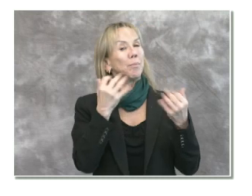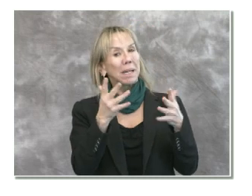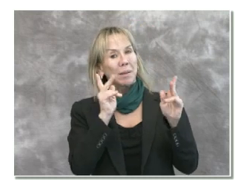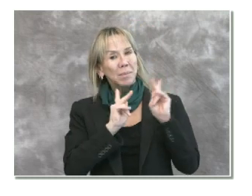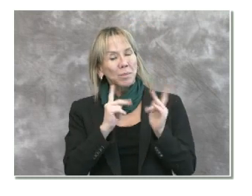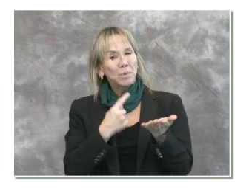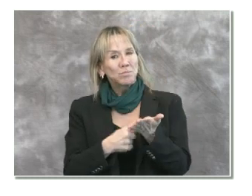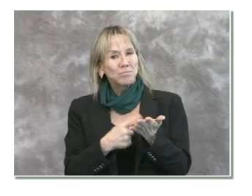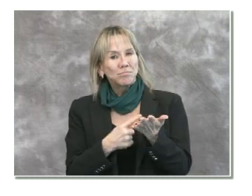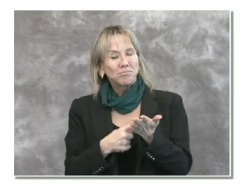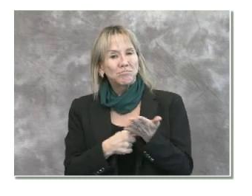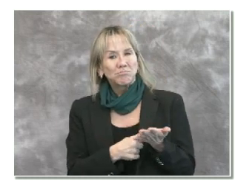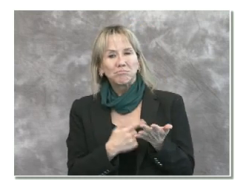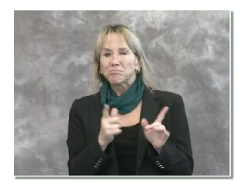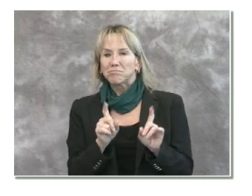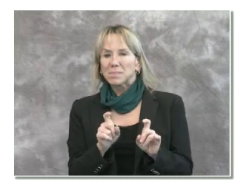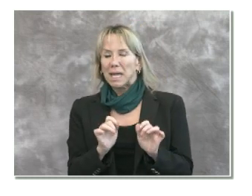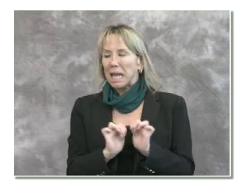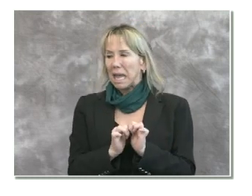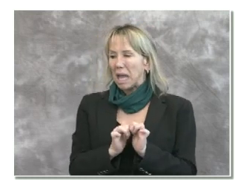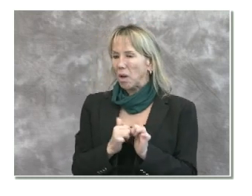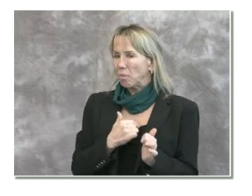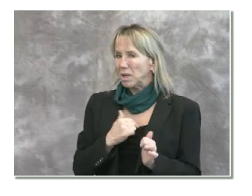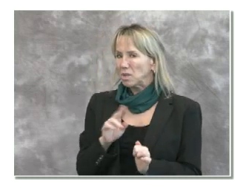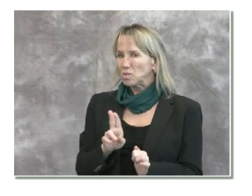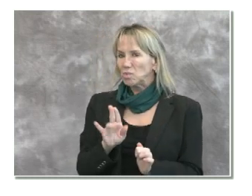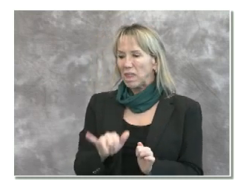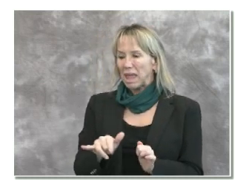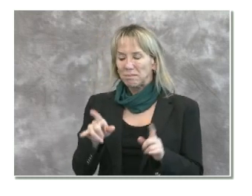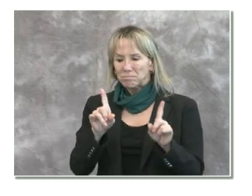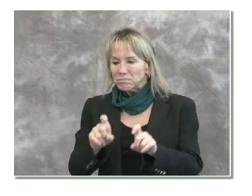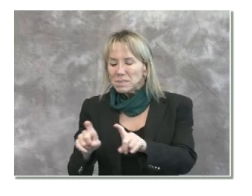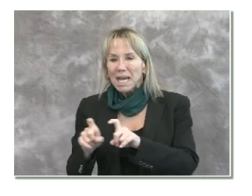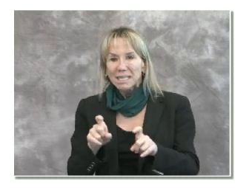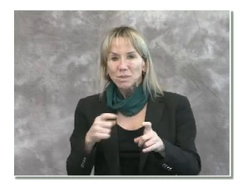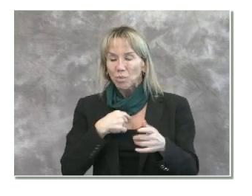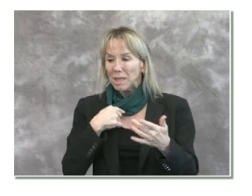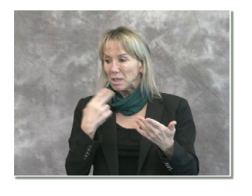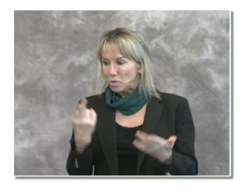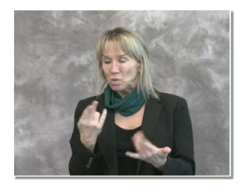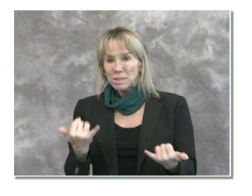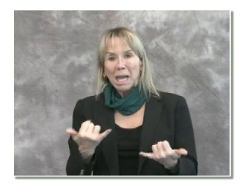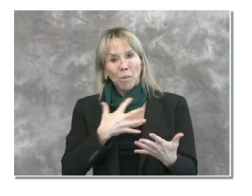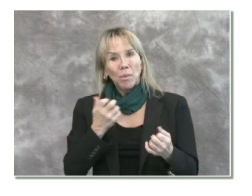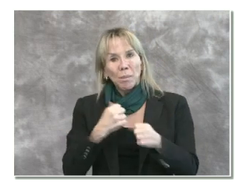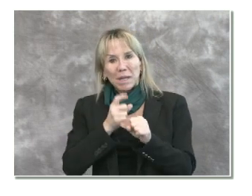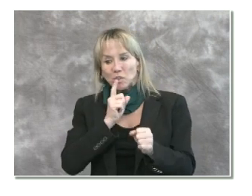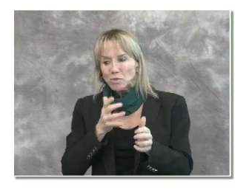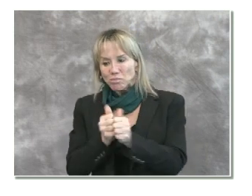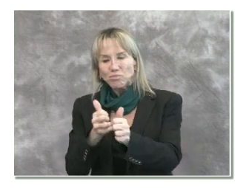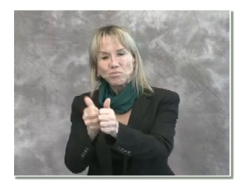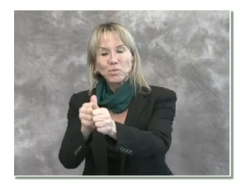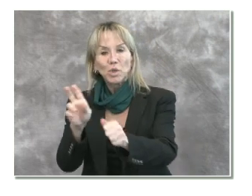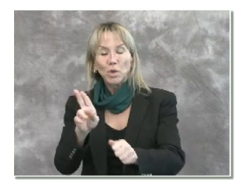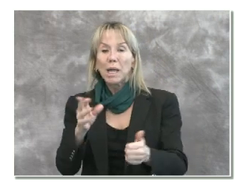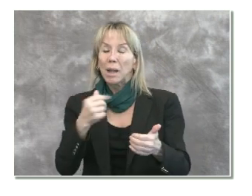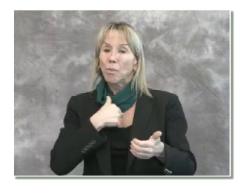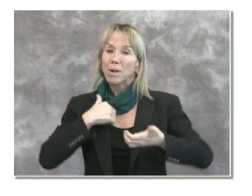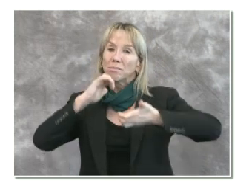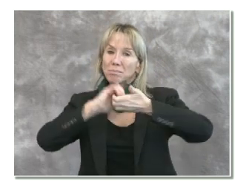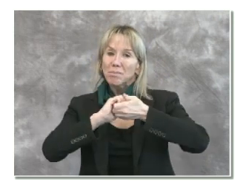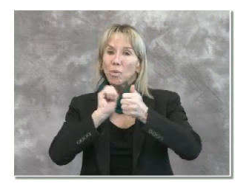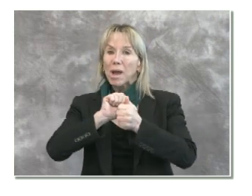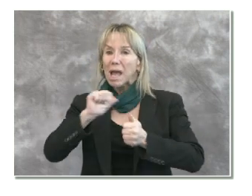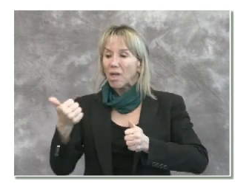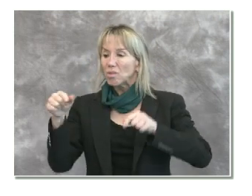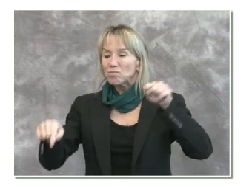issue of concern, both in how we maximize the testing capacity that we have now. Our county team is working in close collaboration with our health